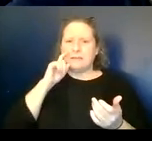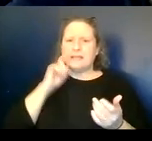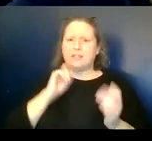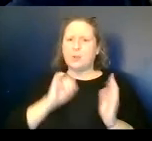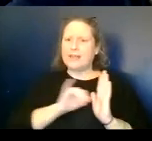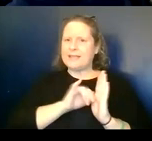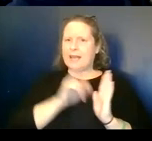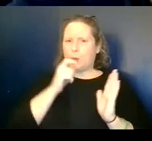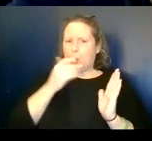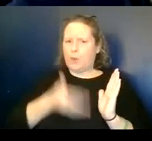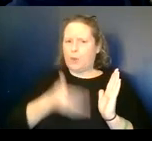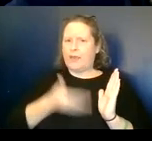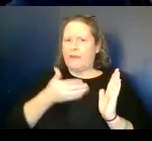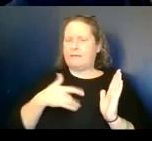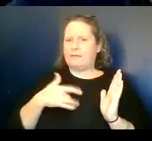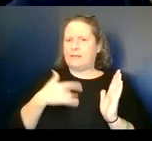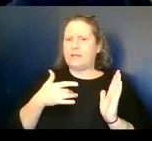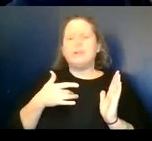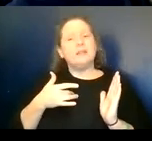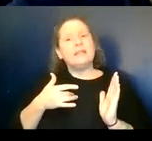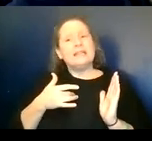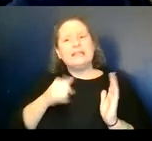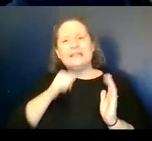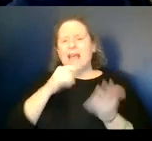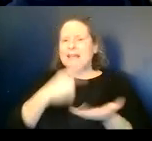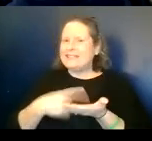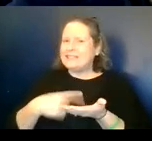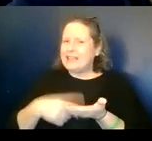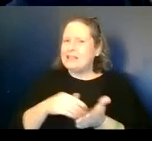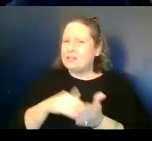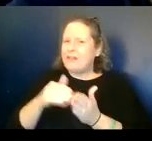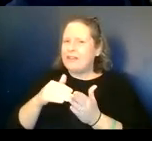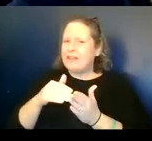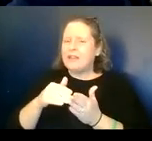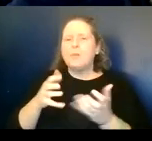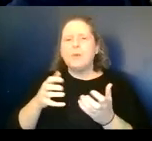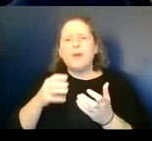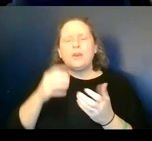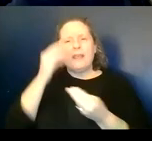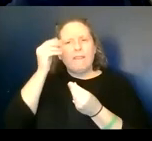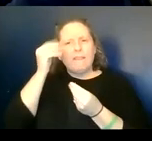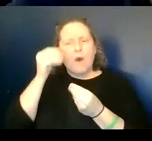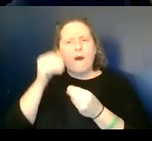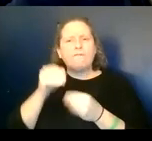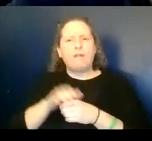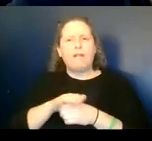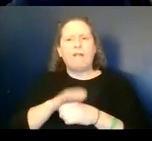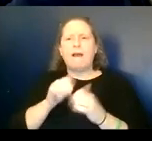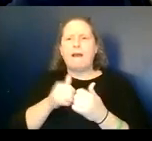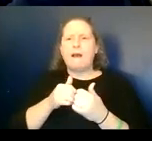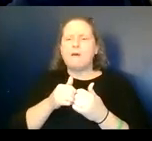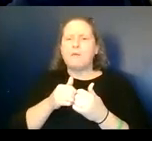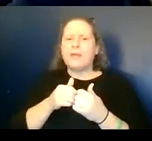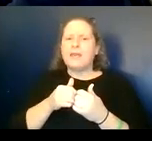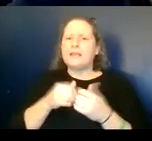about how we present this information to the people we serve, and also checking our own